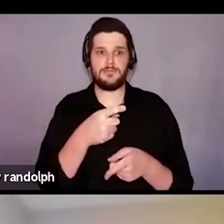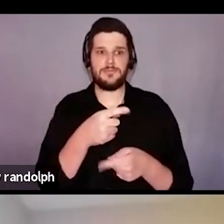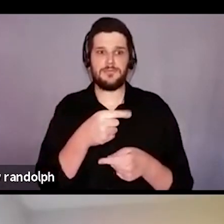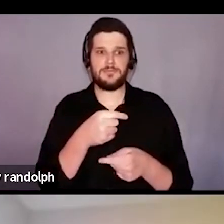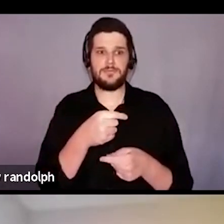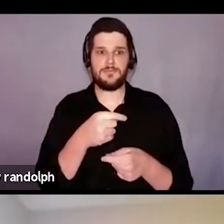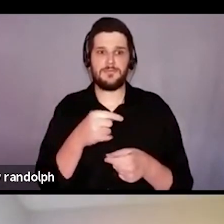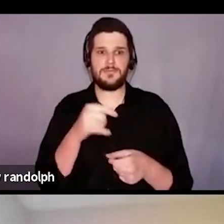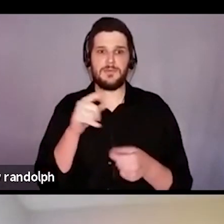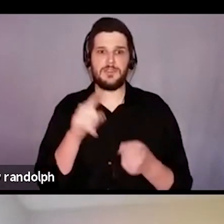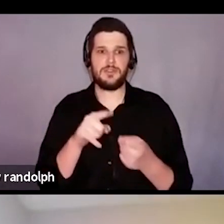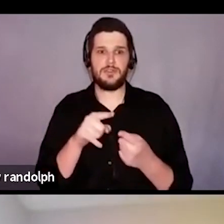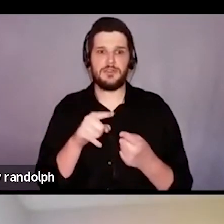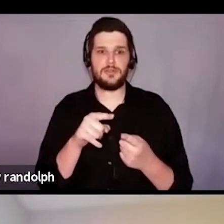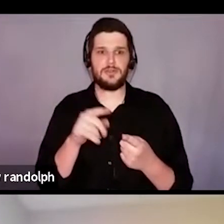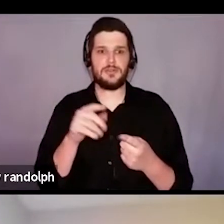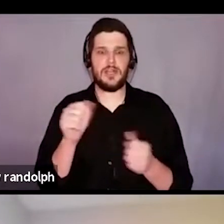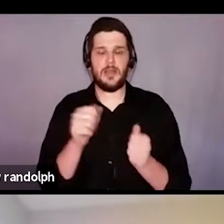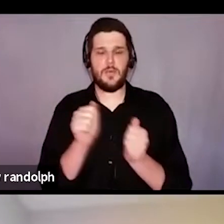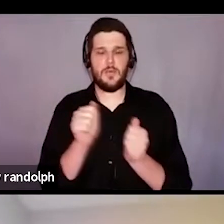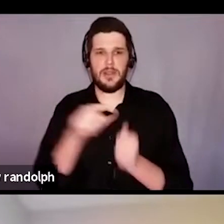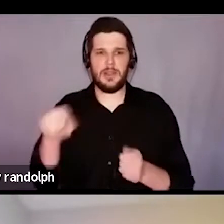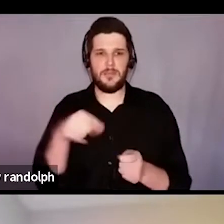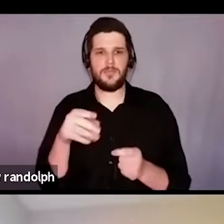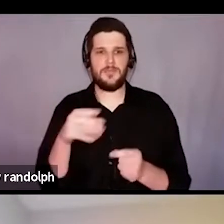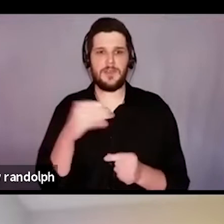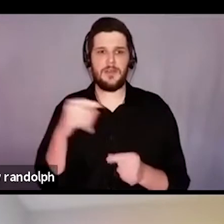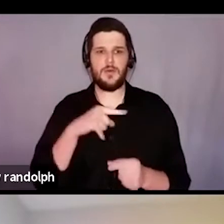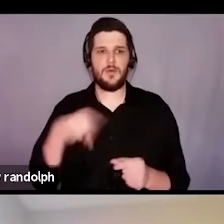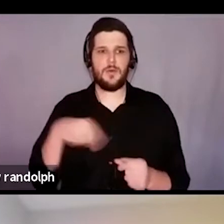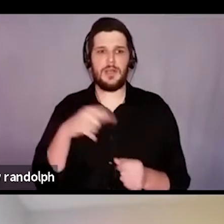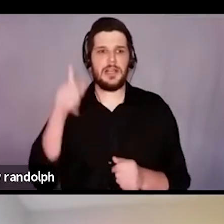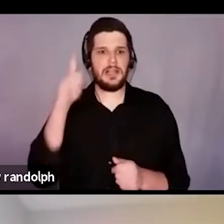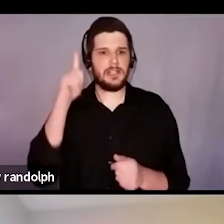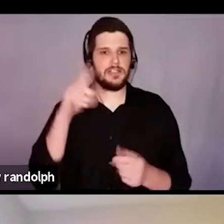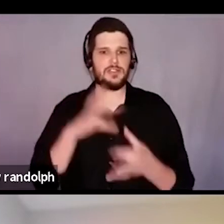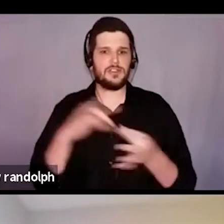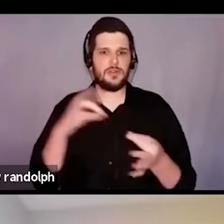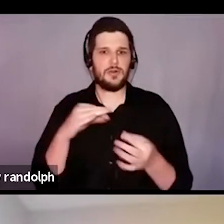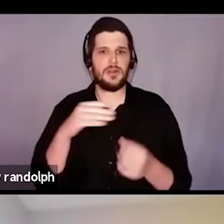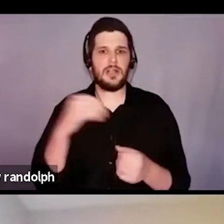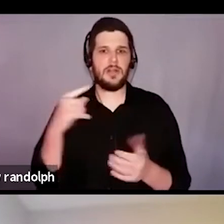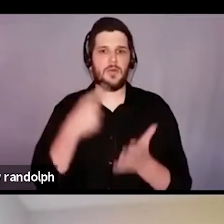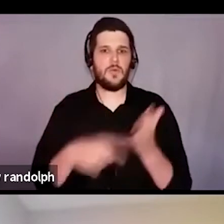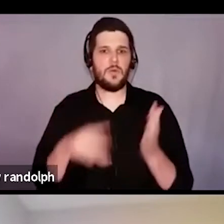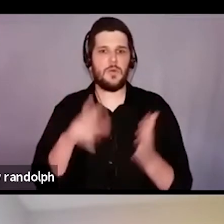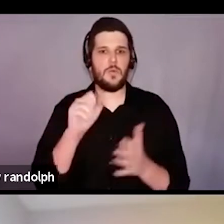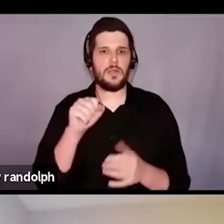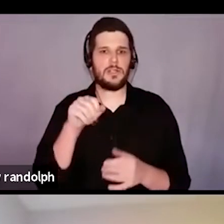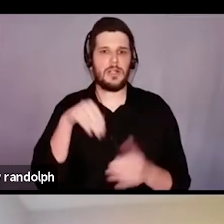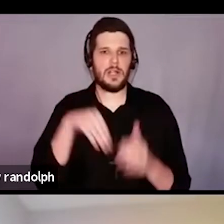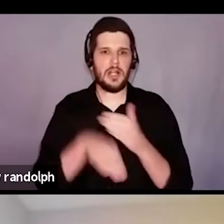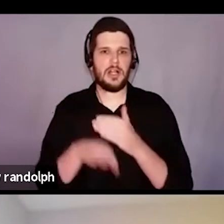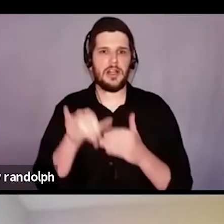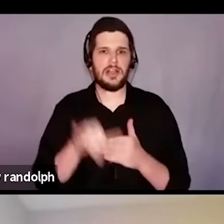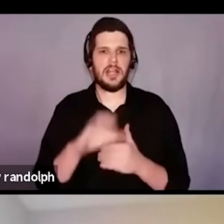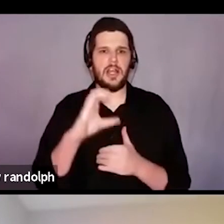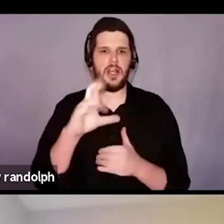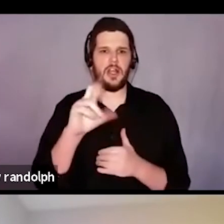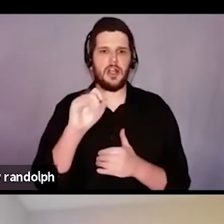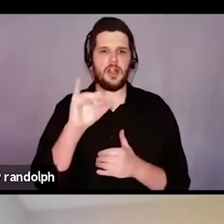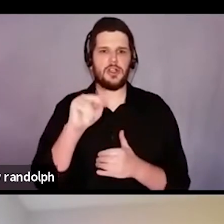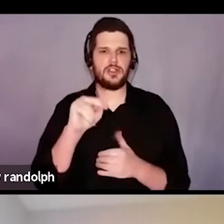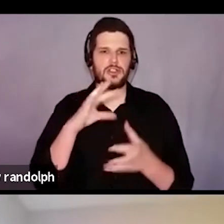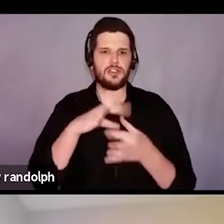with them, and that we listen in the story and what was underneath that cushion and story, because some